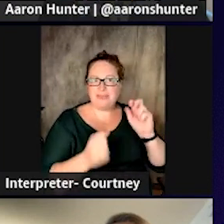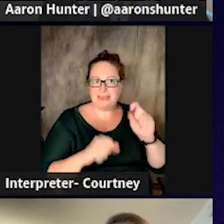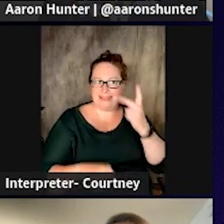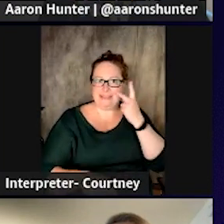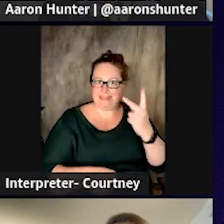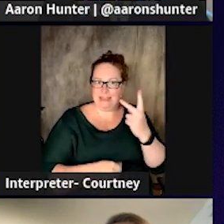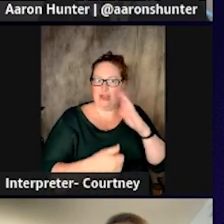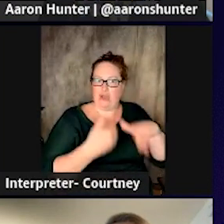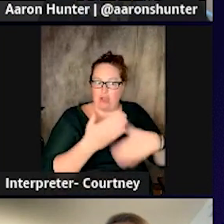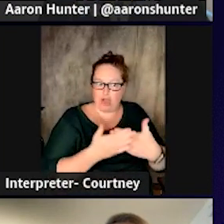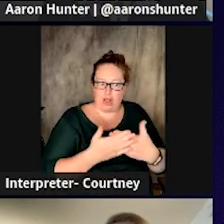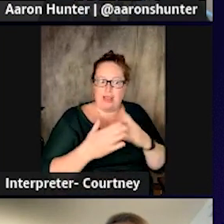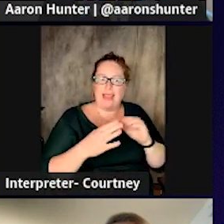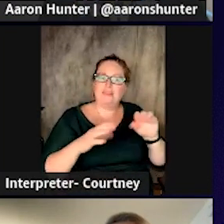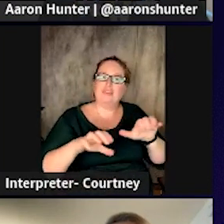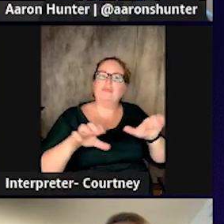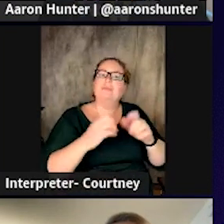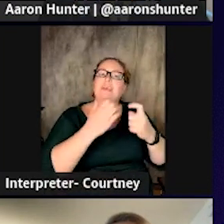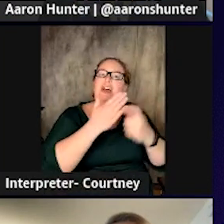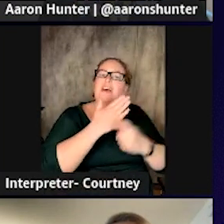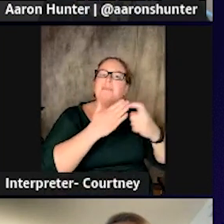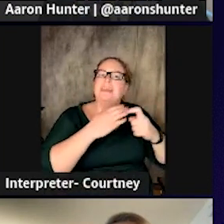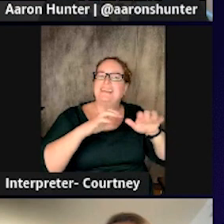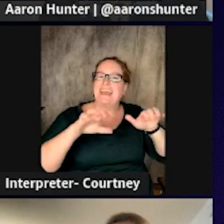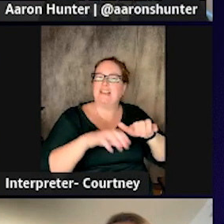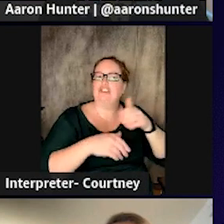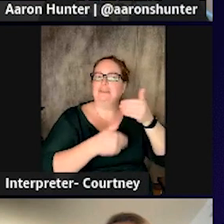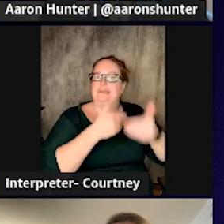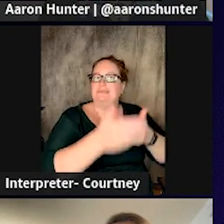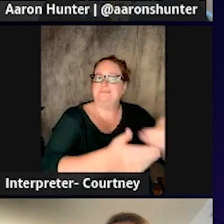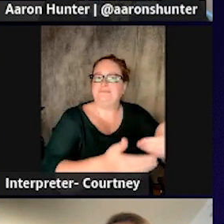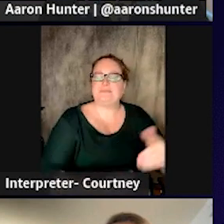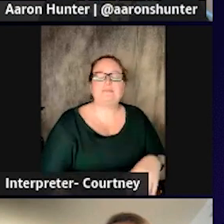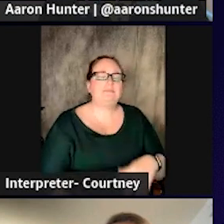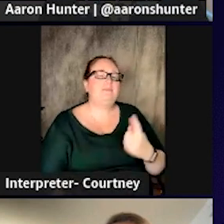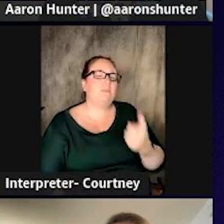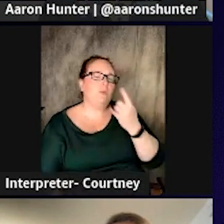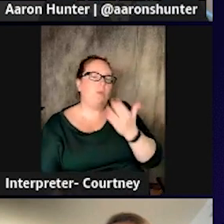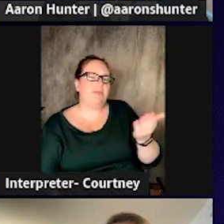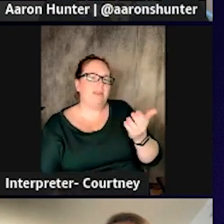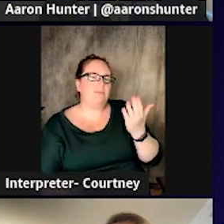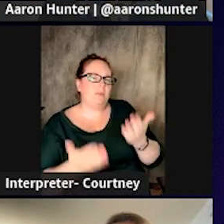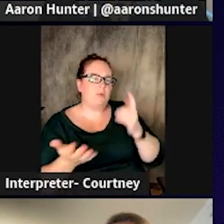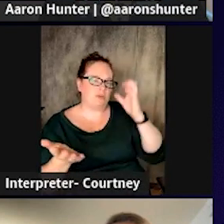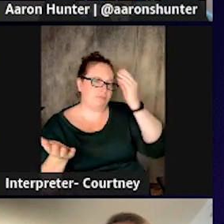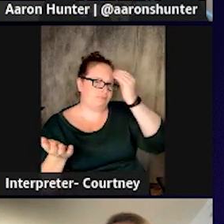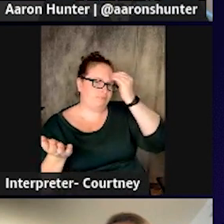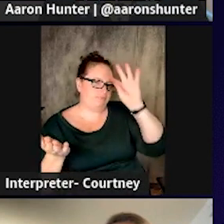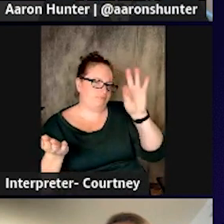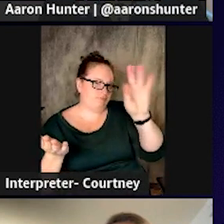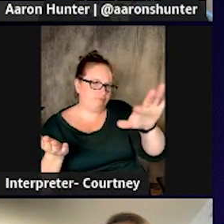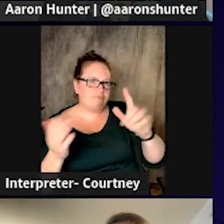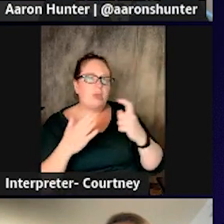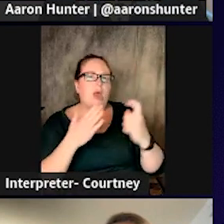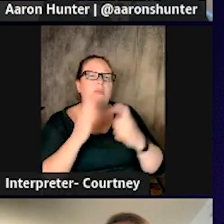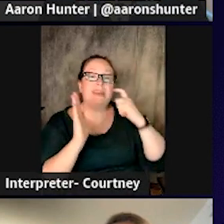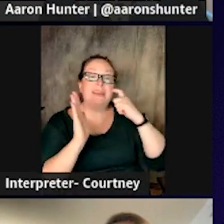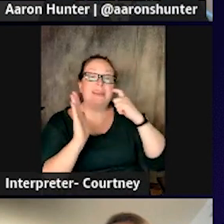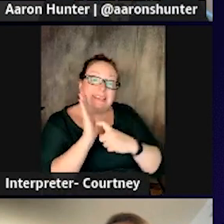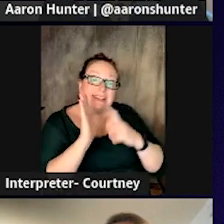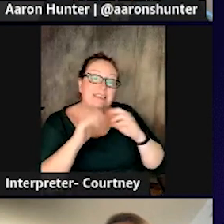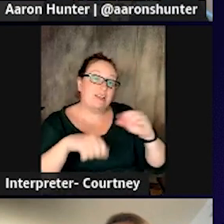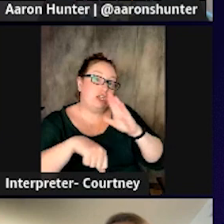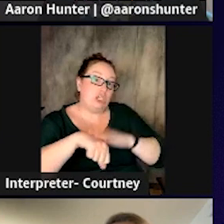automated actions over time. One of the things I think that you might want to consider is automatically detect and alert that there is